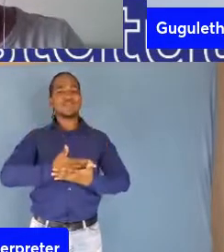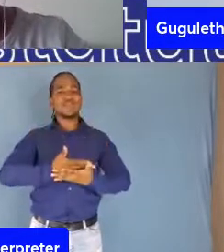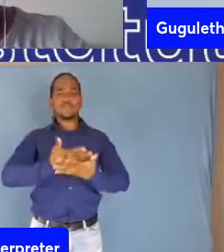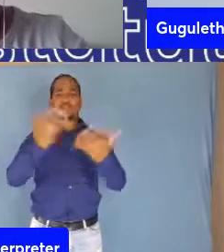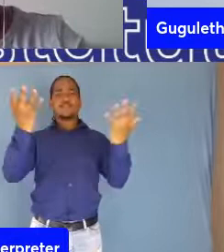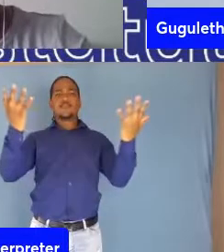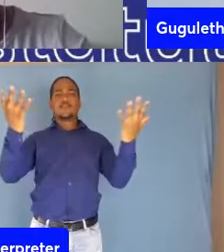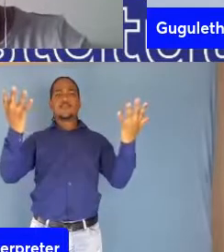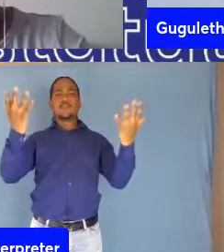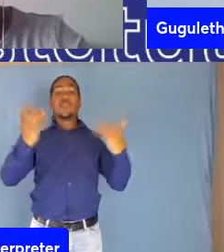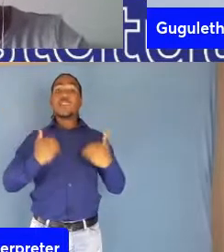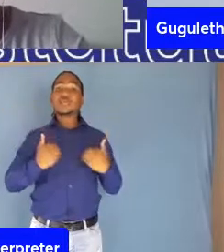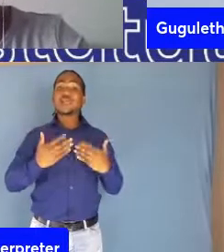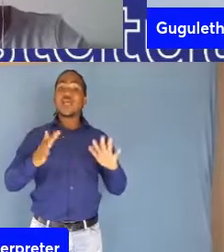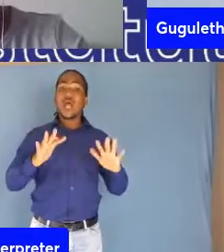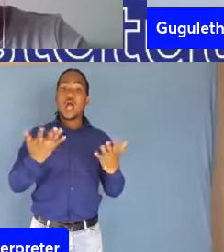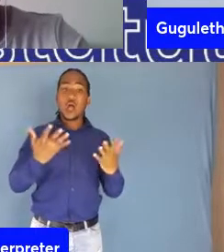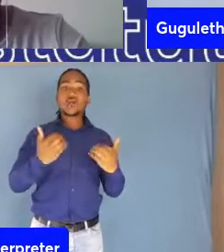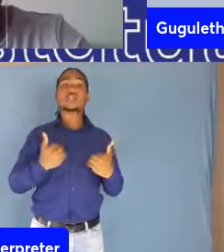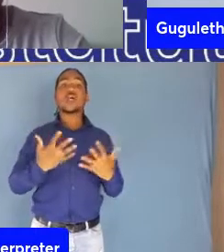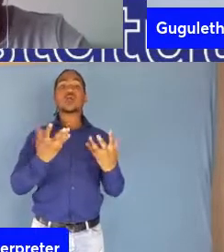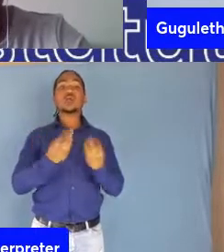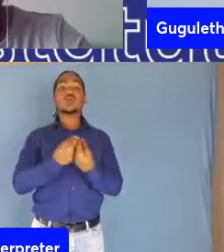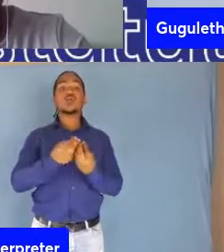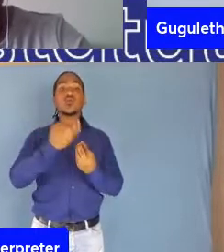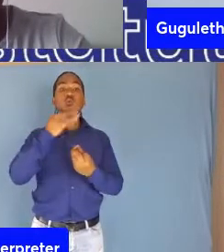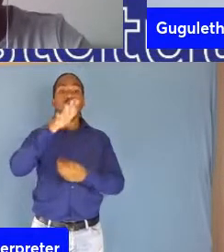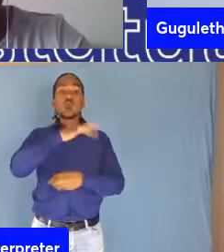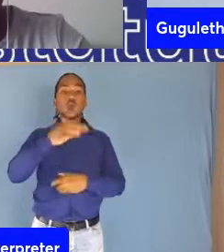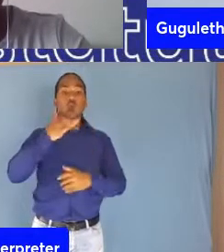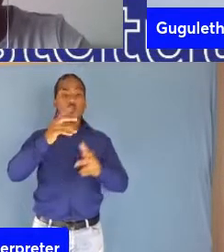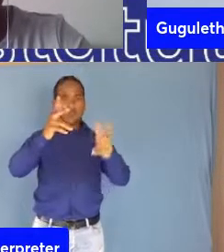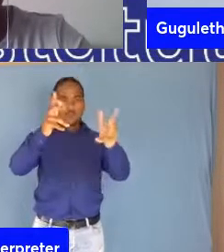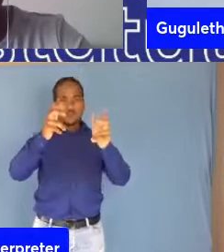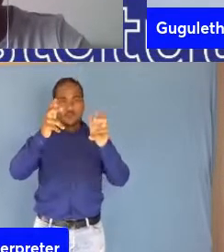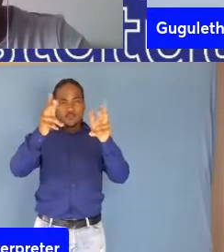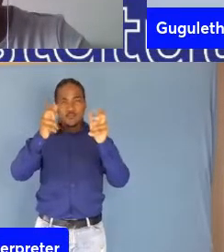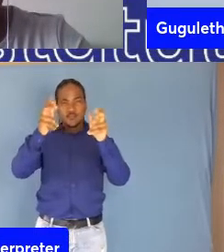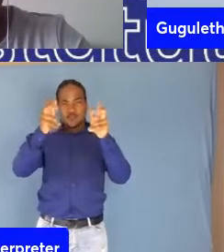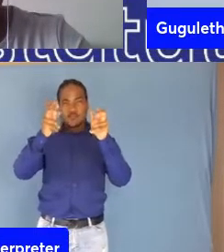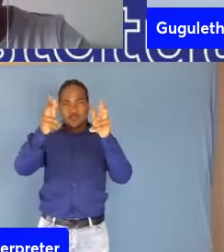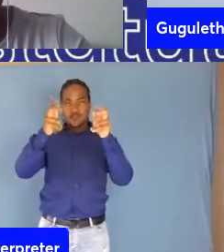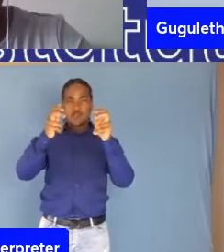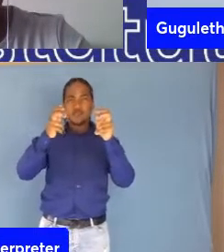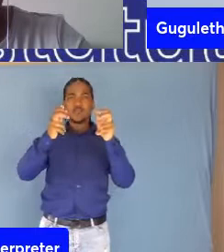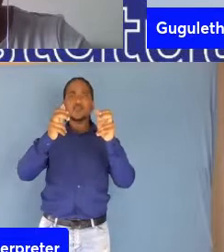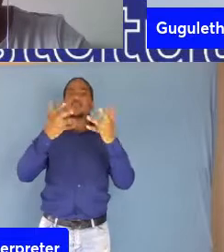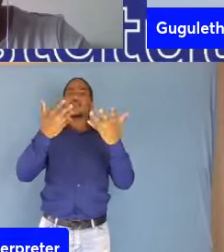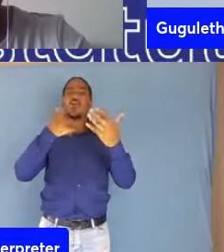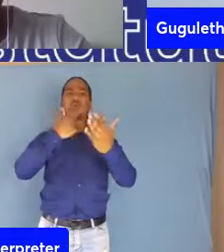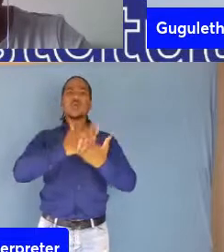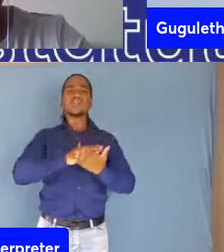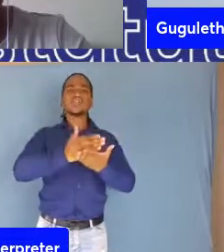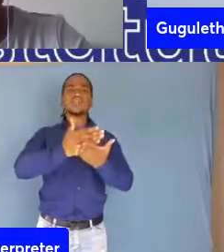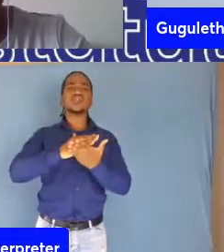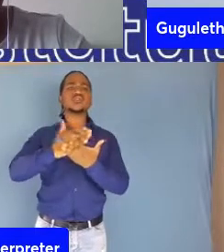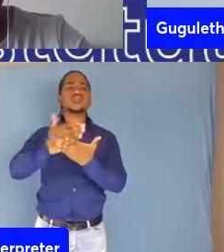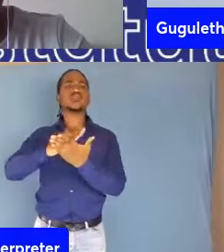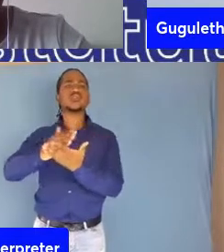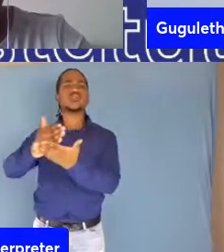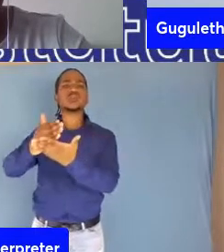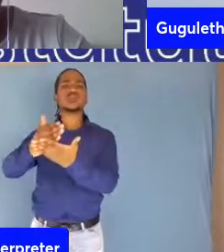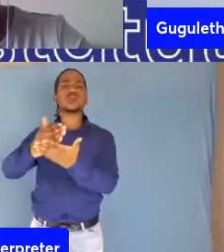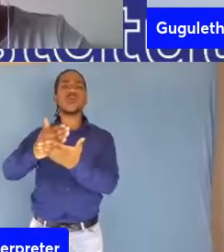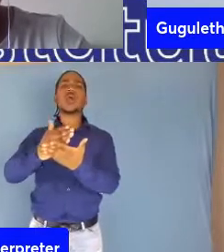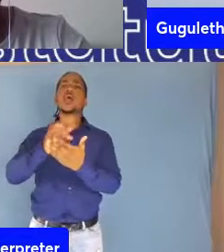with us, it can start with people who are listening, it can start with us sharing, and biggie by